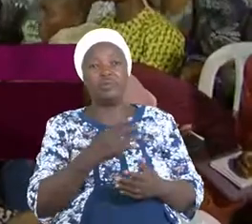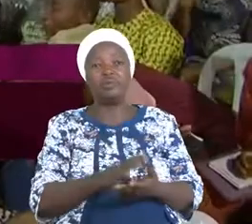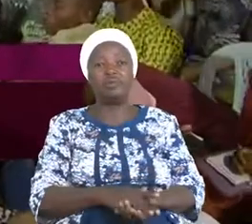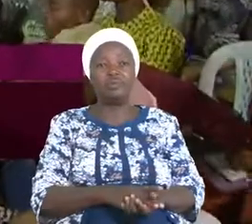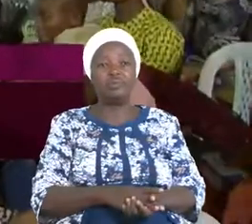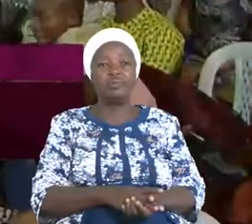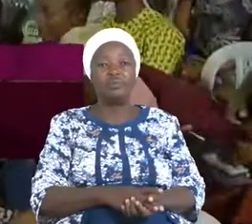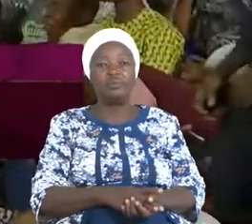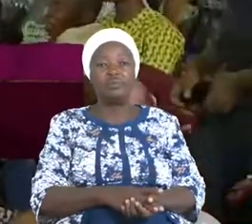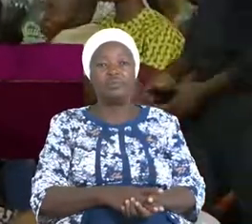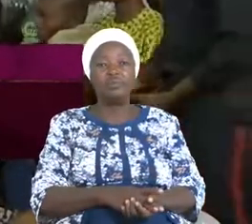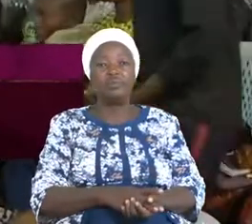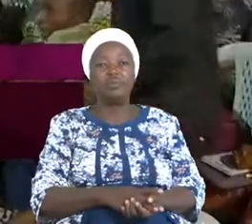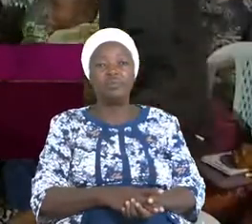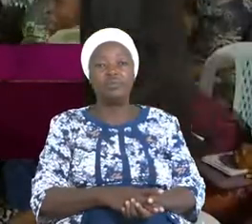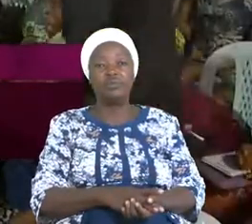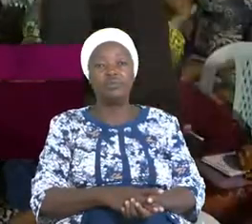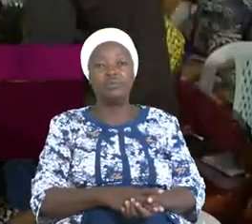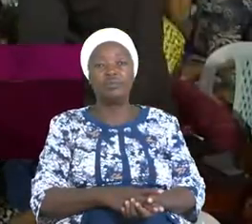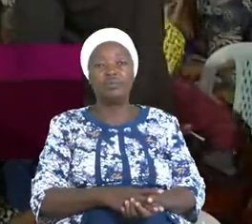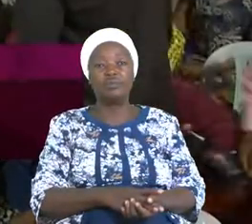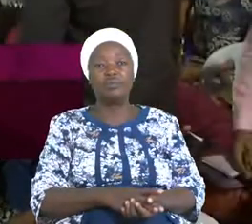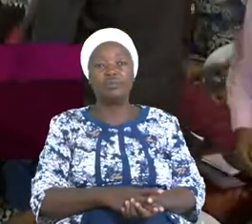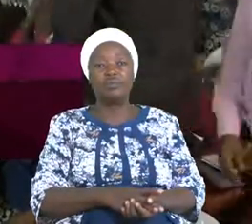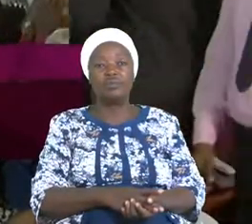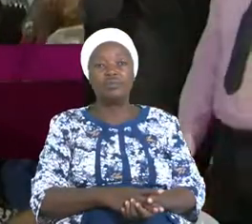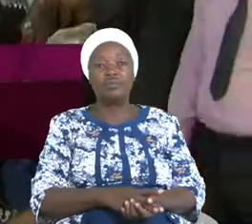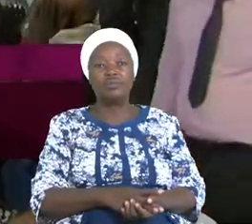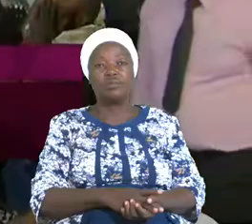Hand over your sleep to the supervisors